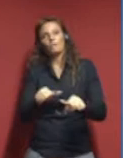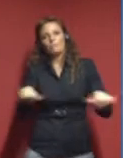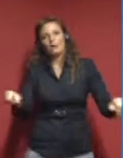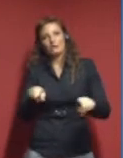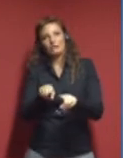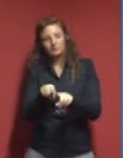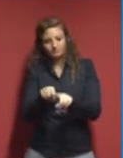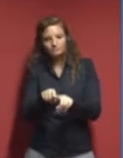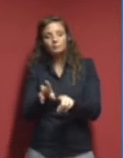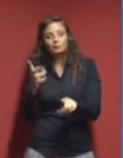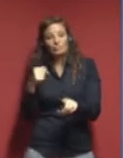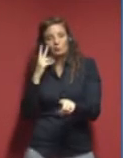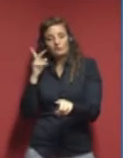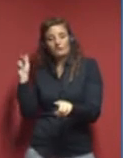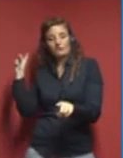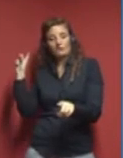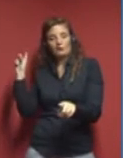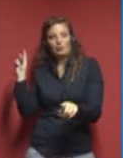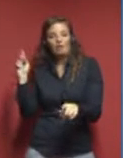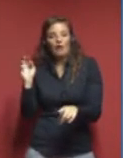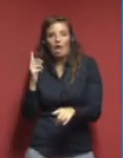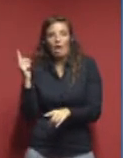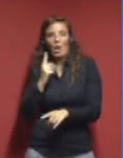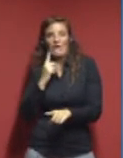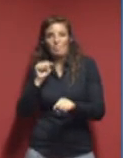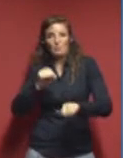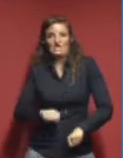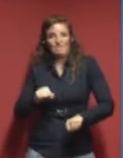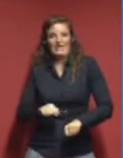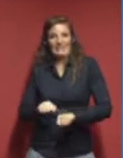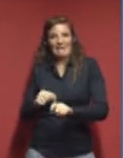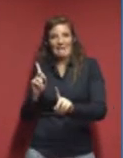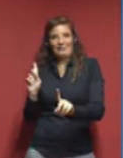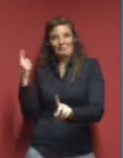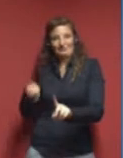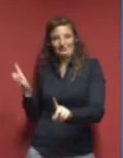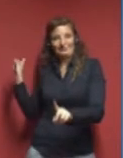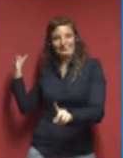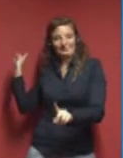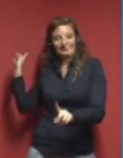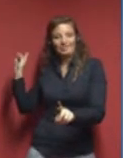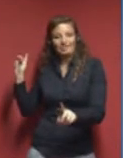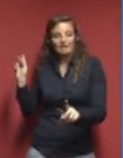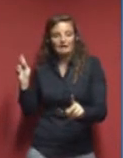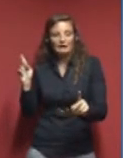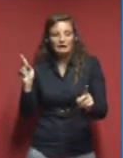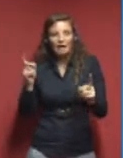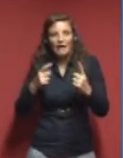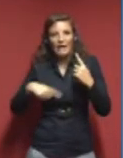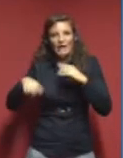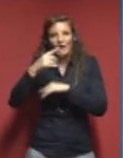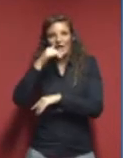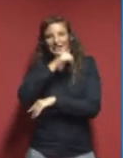path. And we didn't know it at the time that this was sort of the easy part, to just get the machinery working